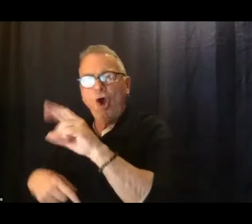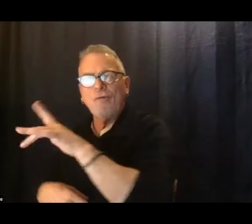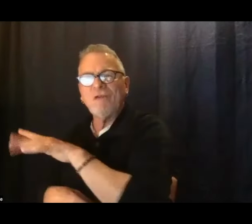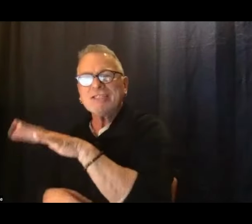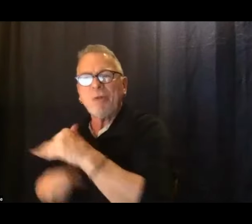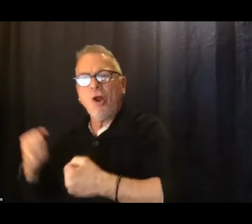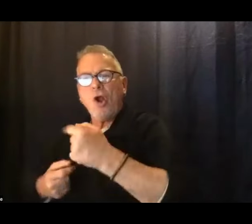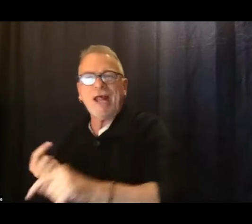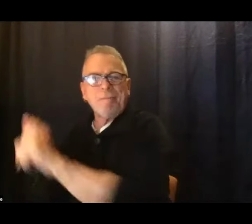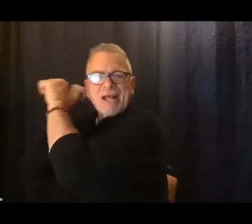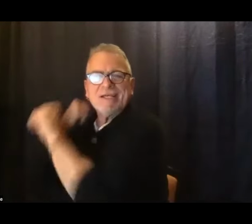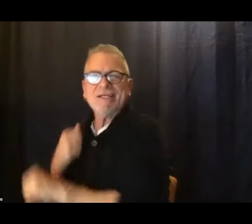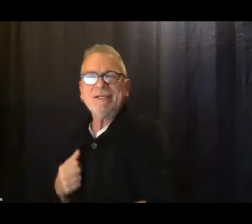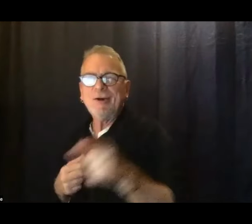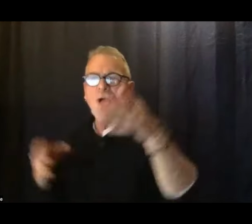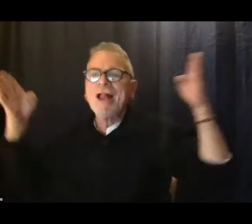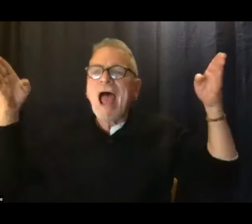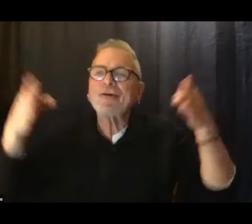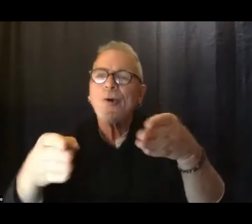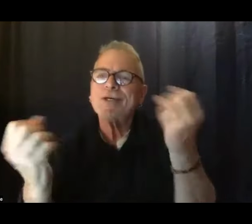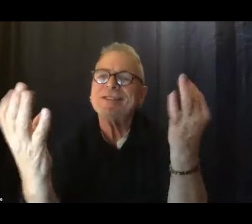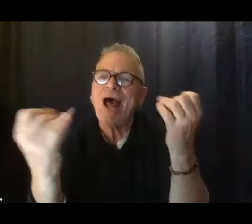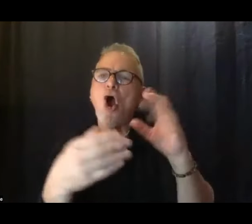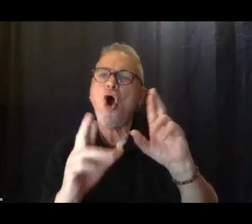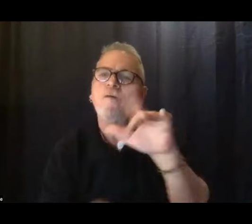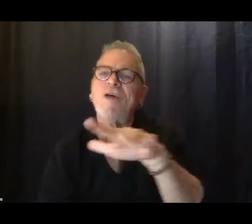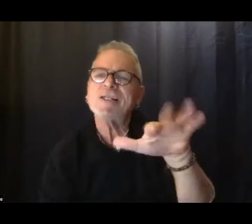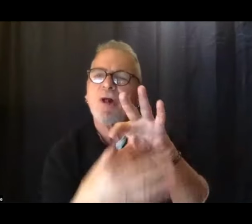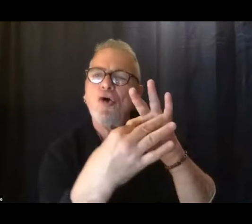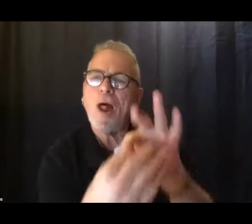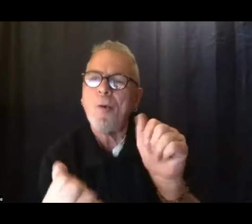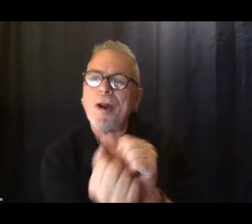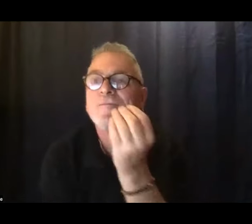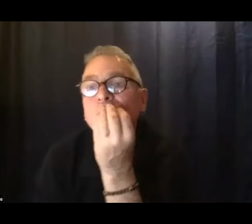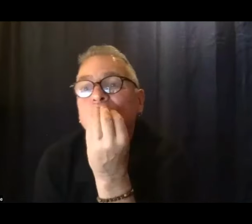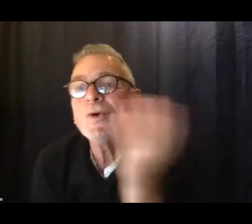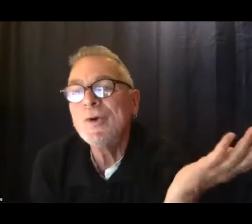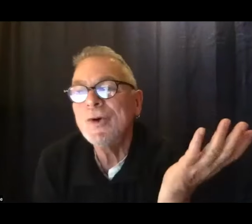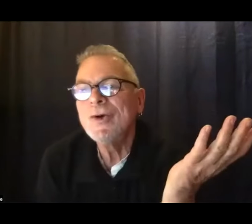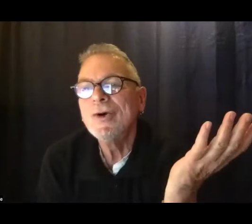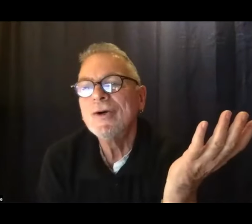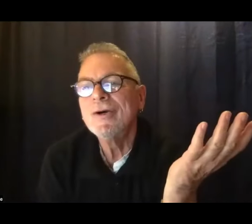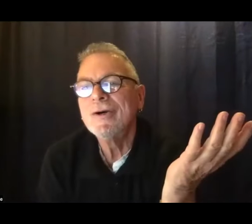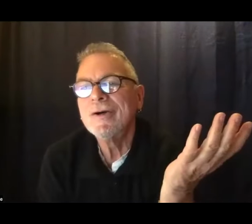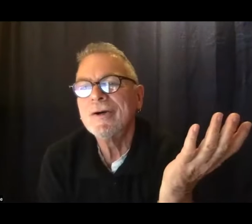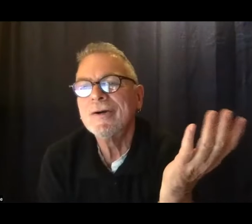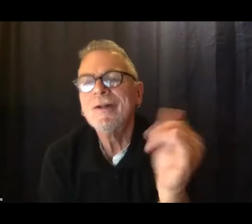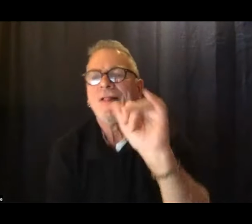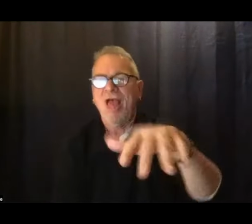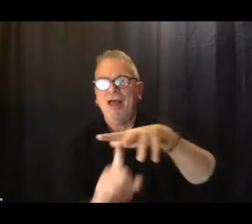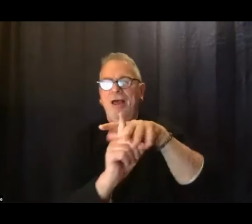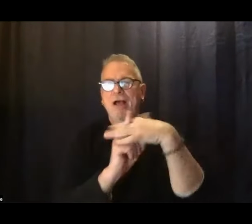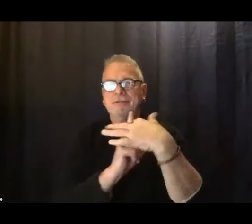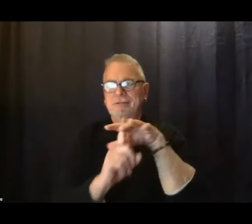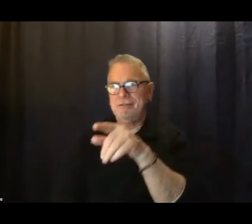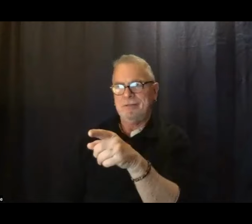automobile jargon, all of the automobile language, toss it out the window. You're focusing on what the context of my story